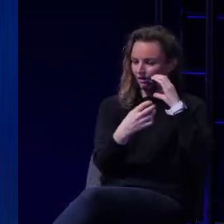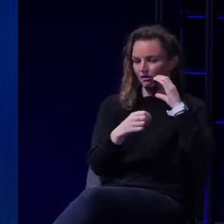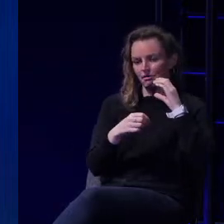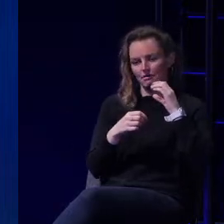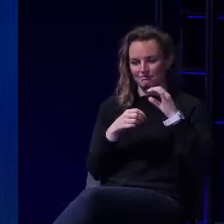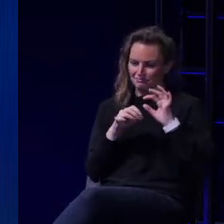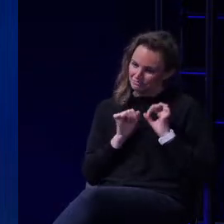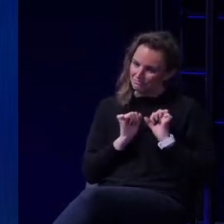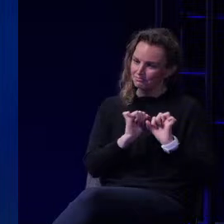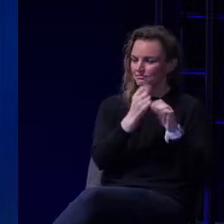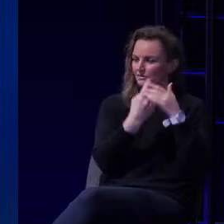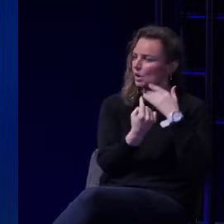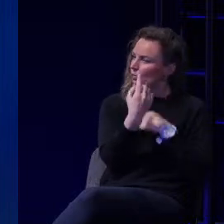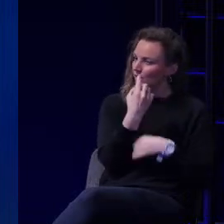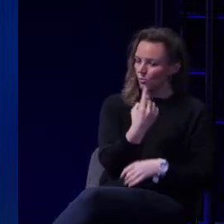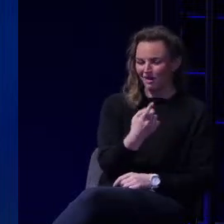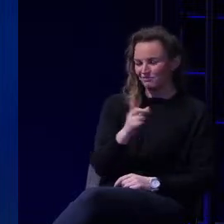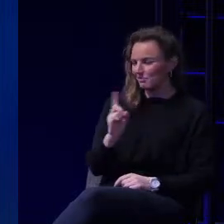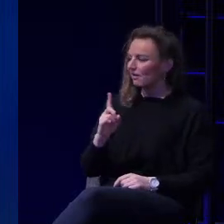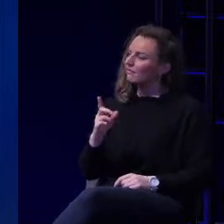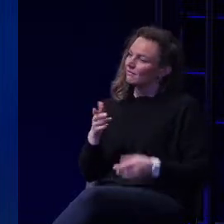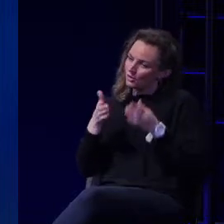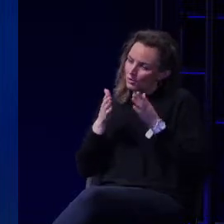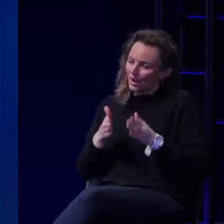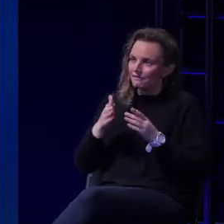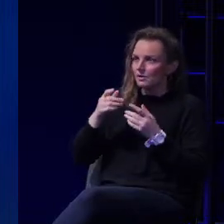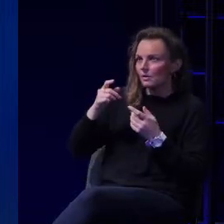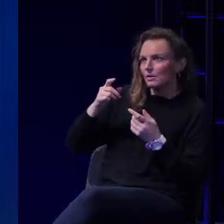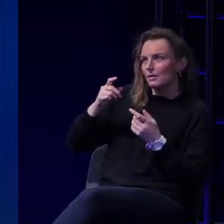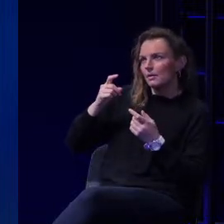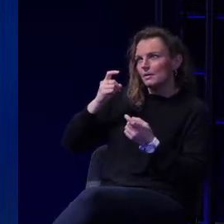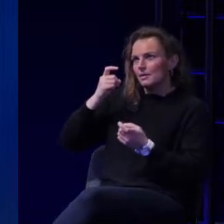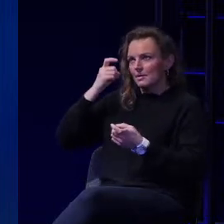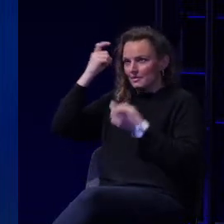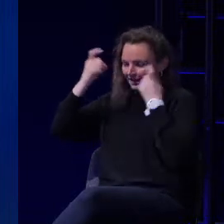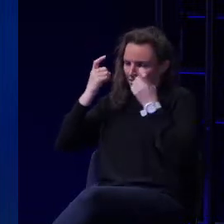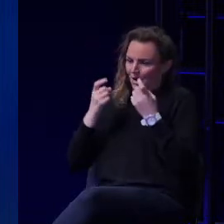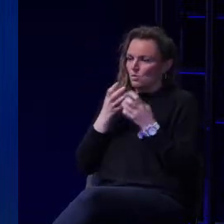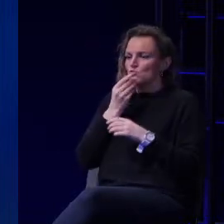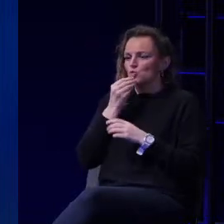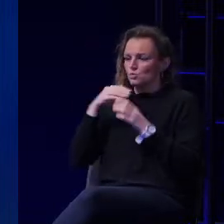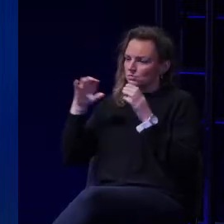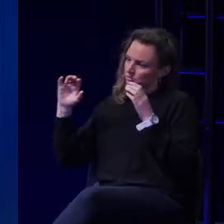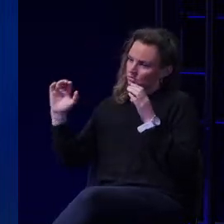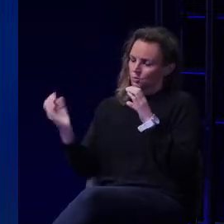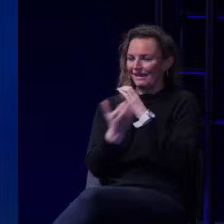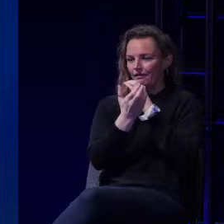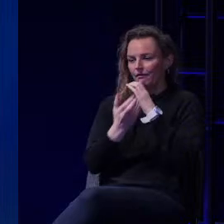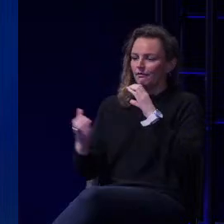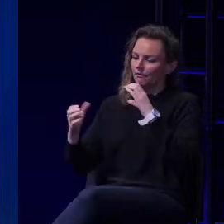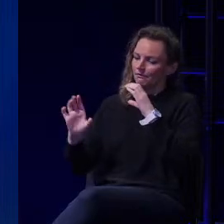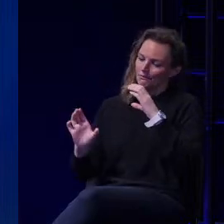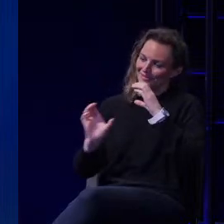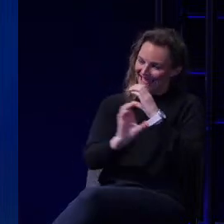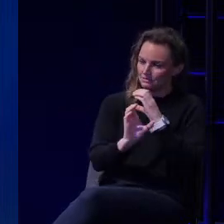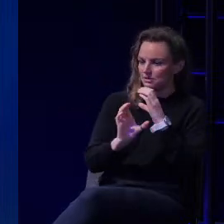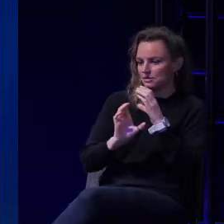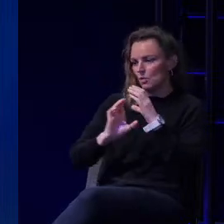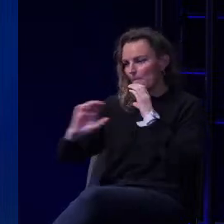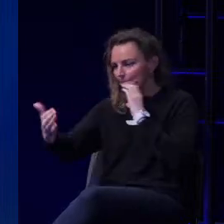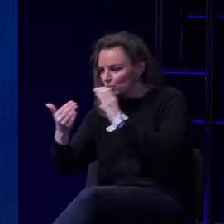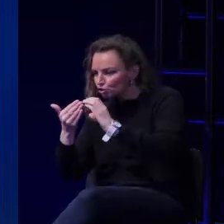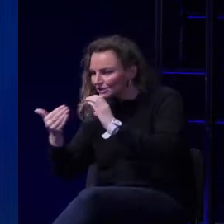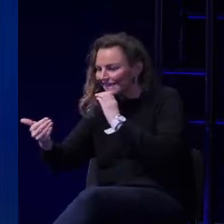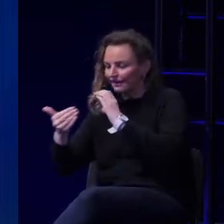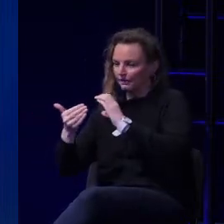because you might have shot that scene with you swung lenses, so we would have done it on a zoom and pushed it. But you've got